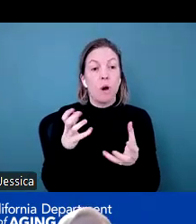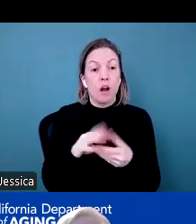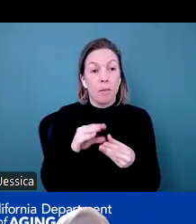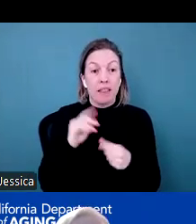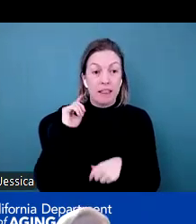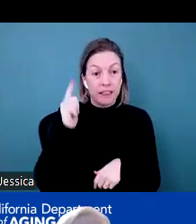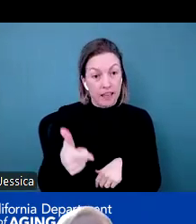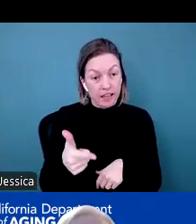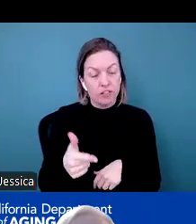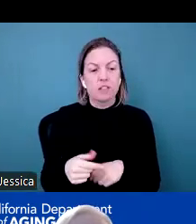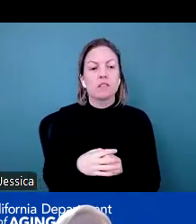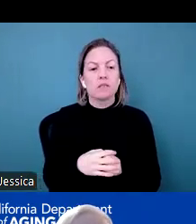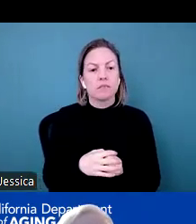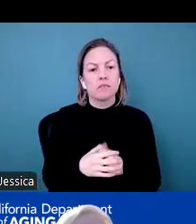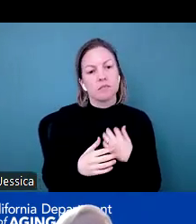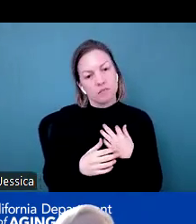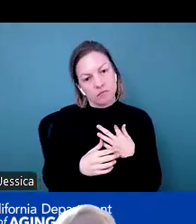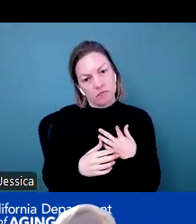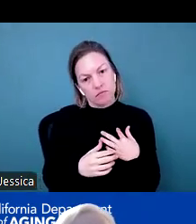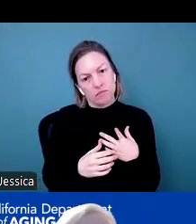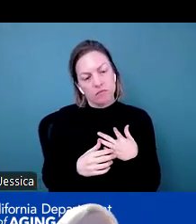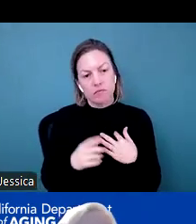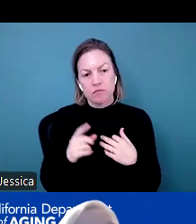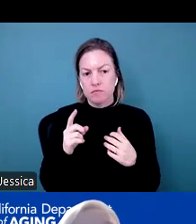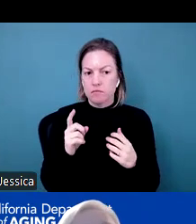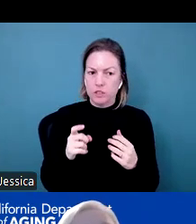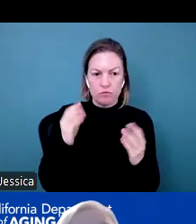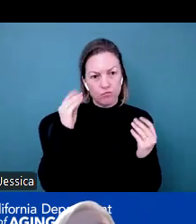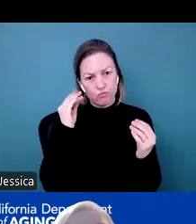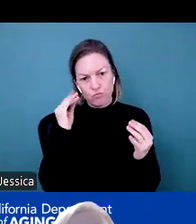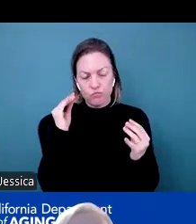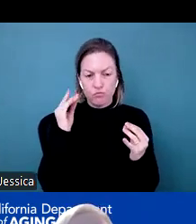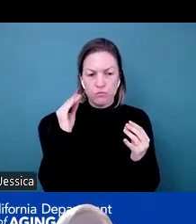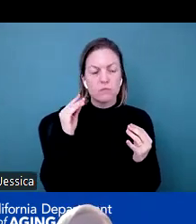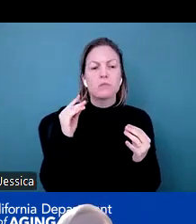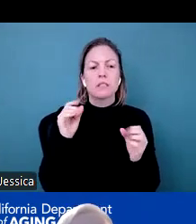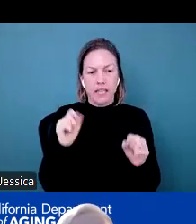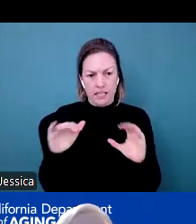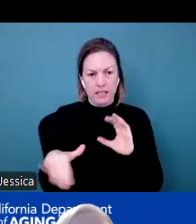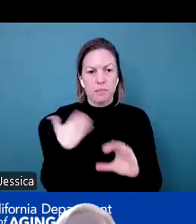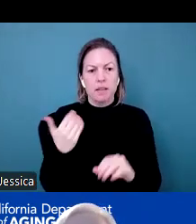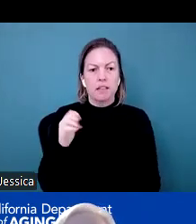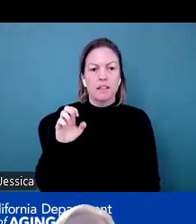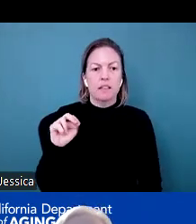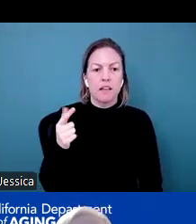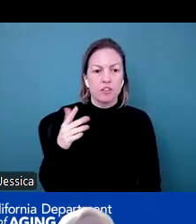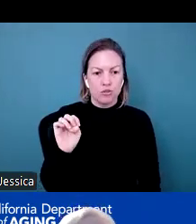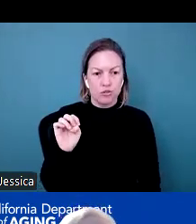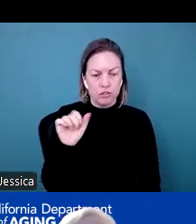you need a little bit of time to formulate those thoughts, please email us at